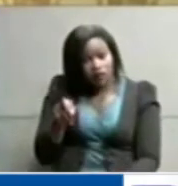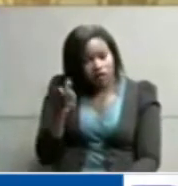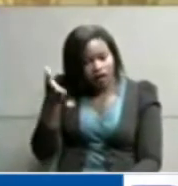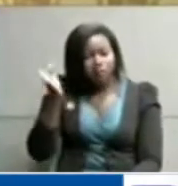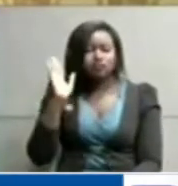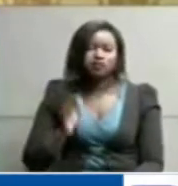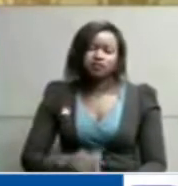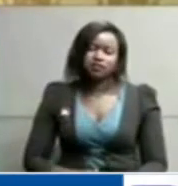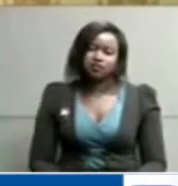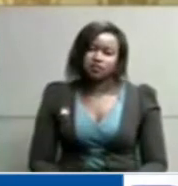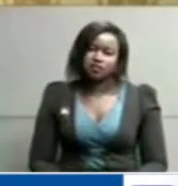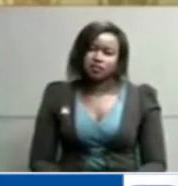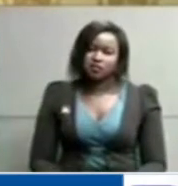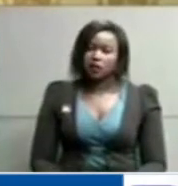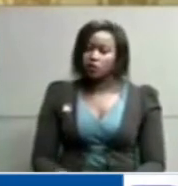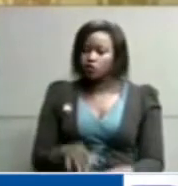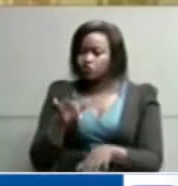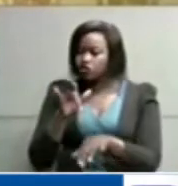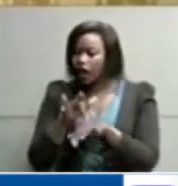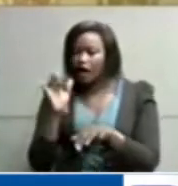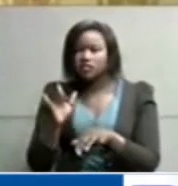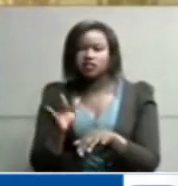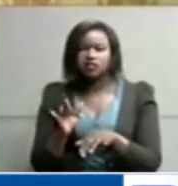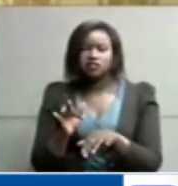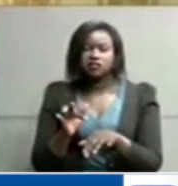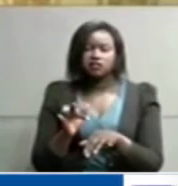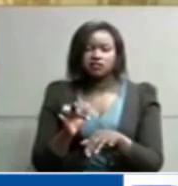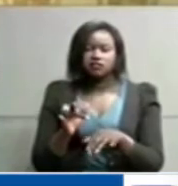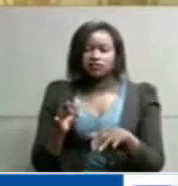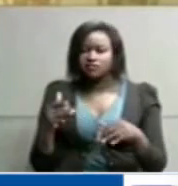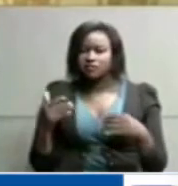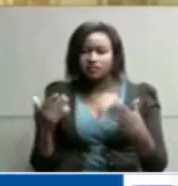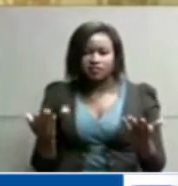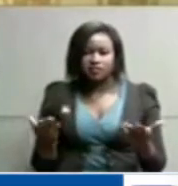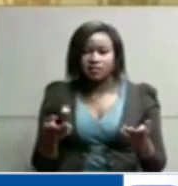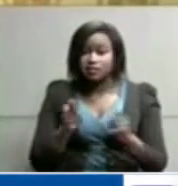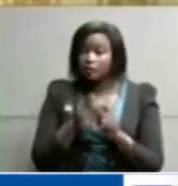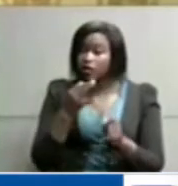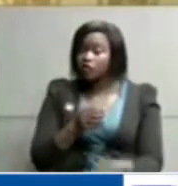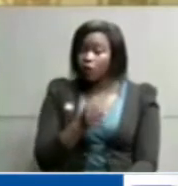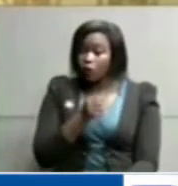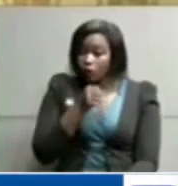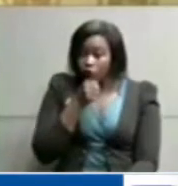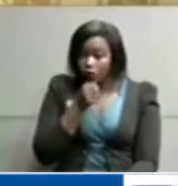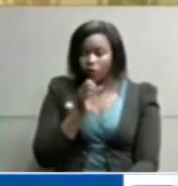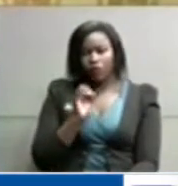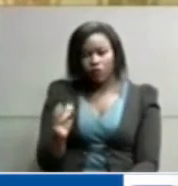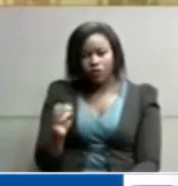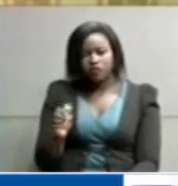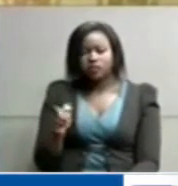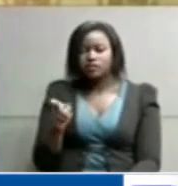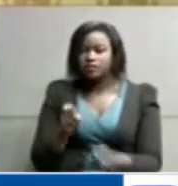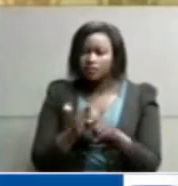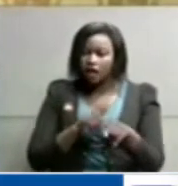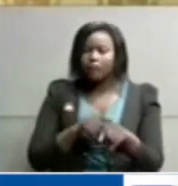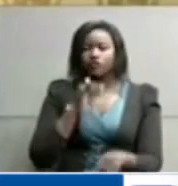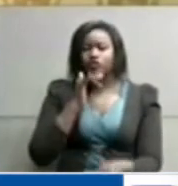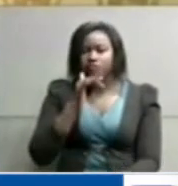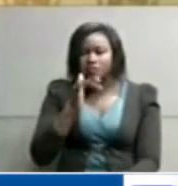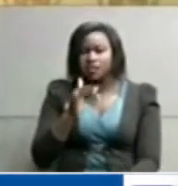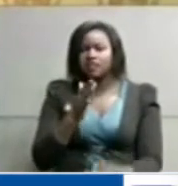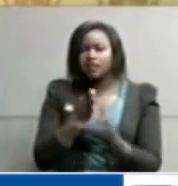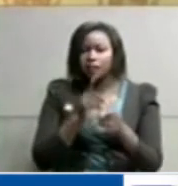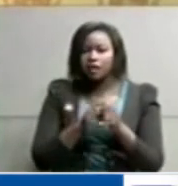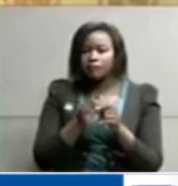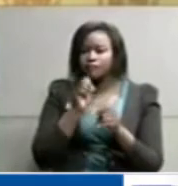so you touch, it is a bit irritated still, even if you're not coughing, and even when you speak, something